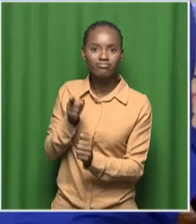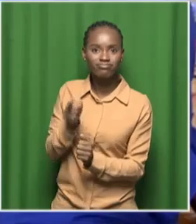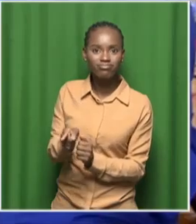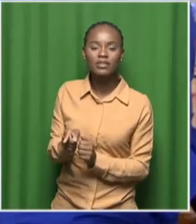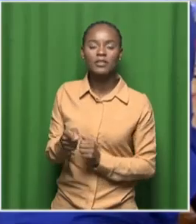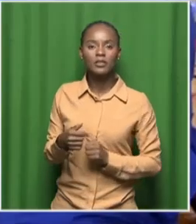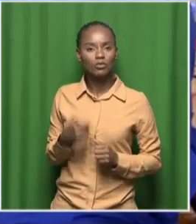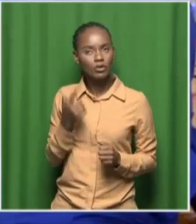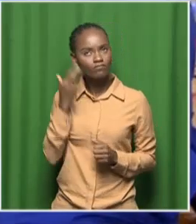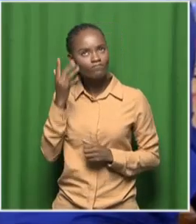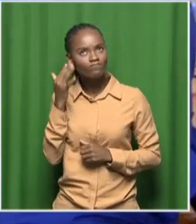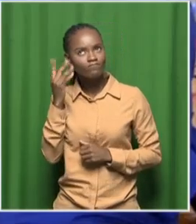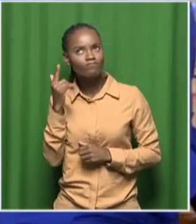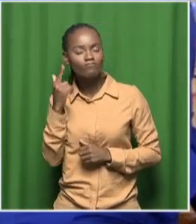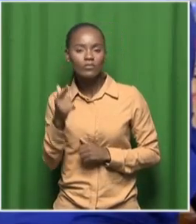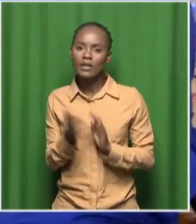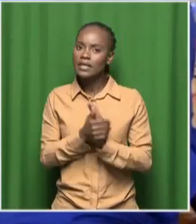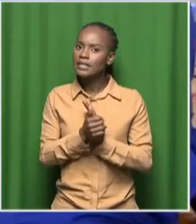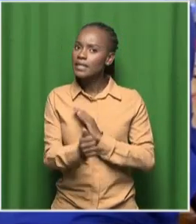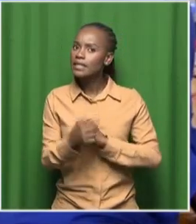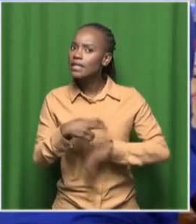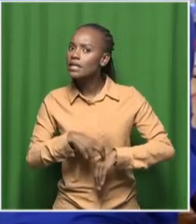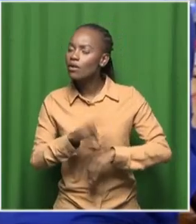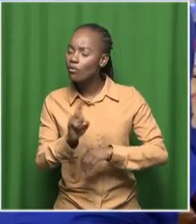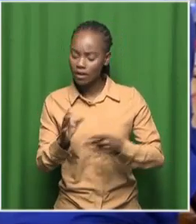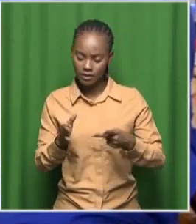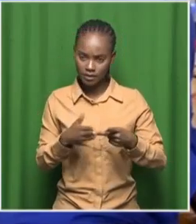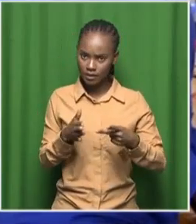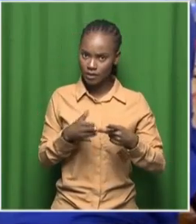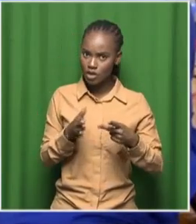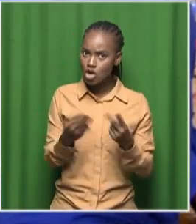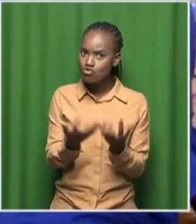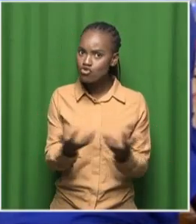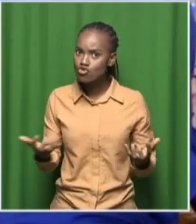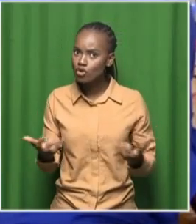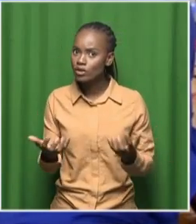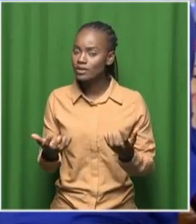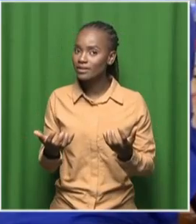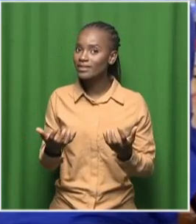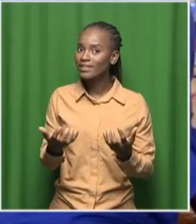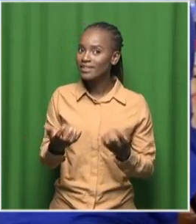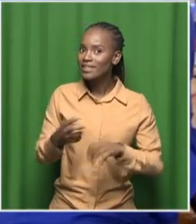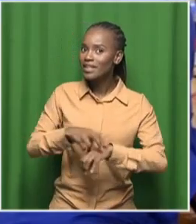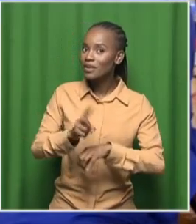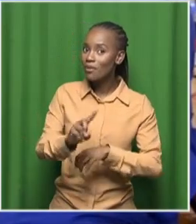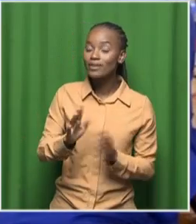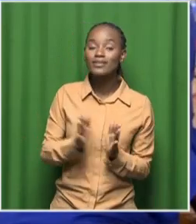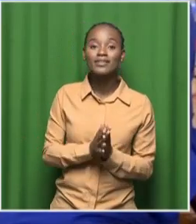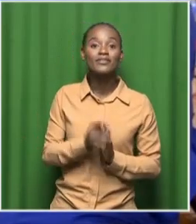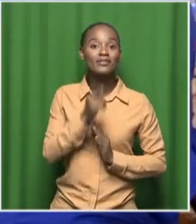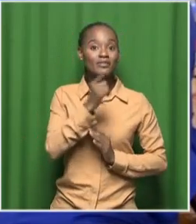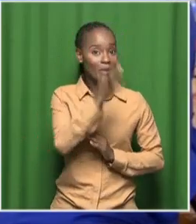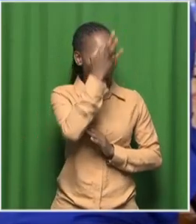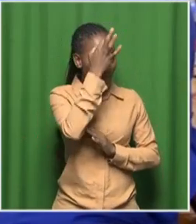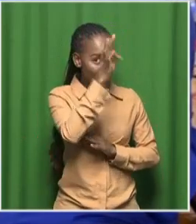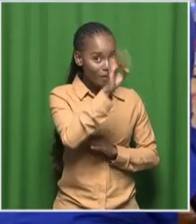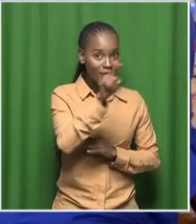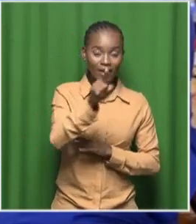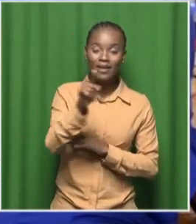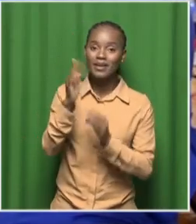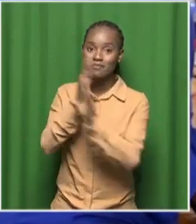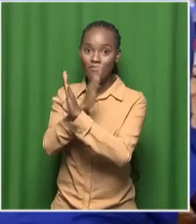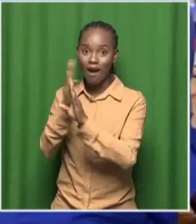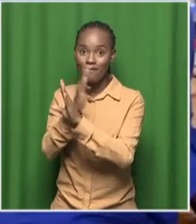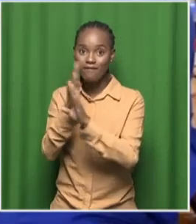need? What kind of skills do we need? So that public-private partnership has been working quite well for people for